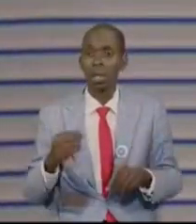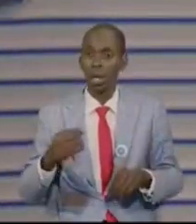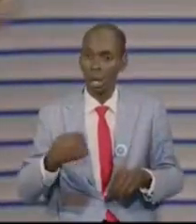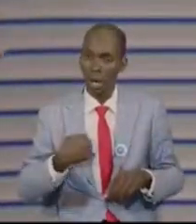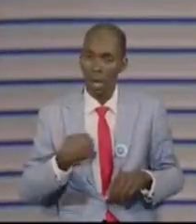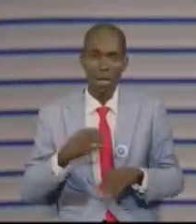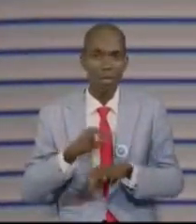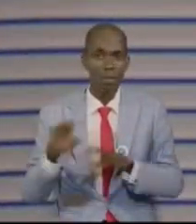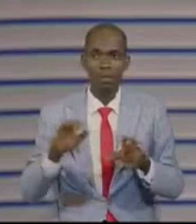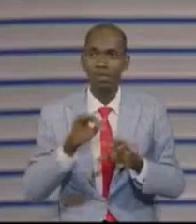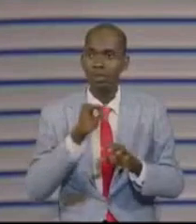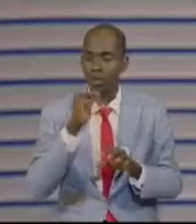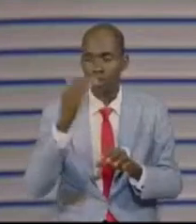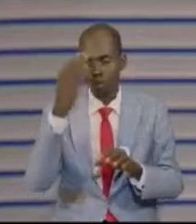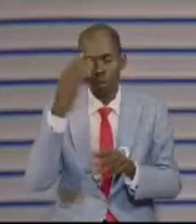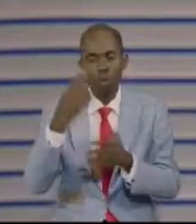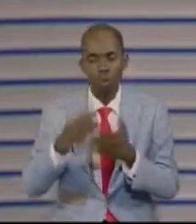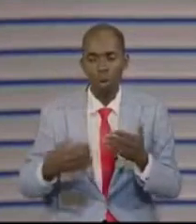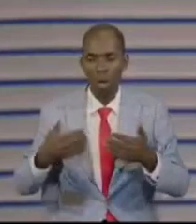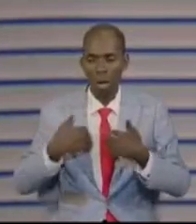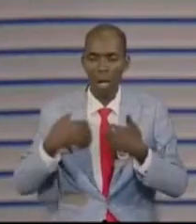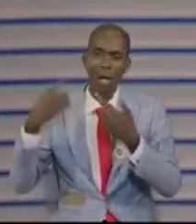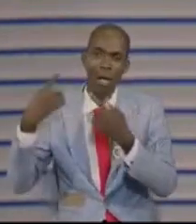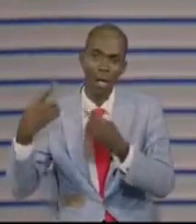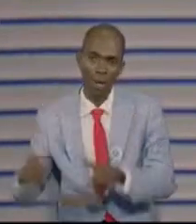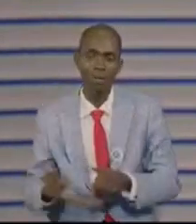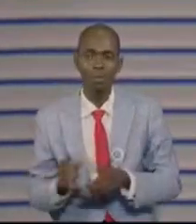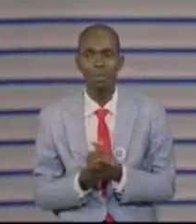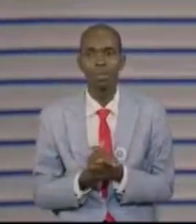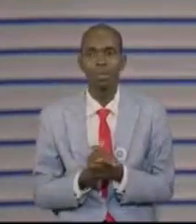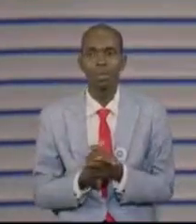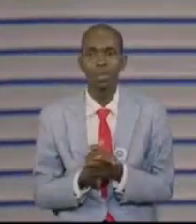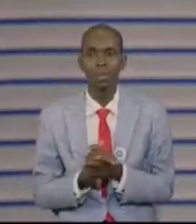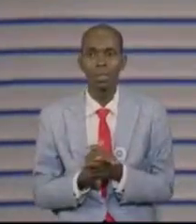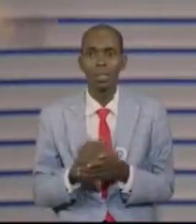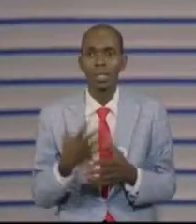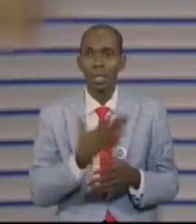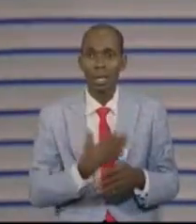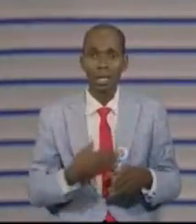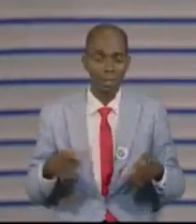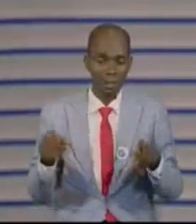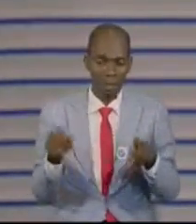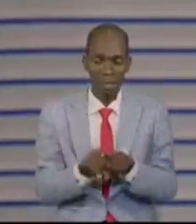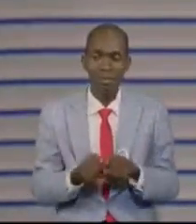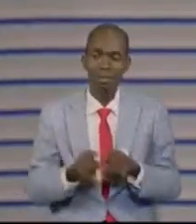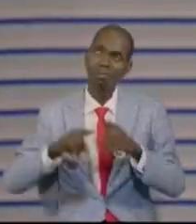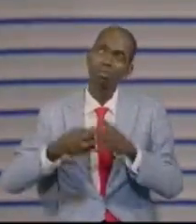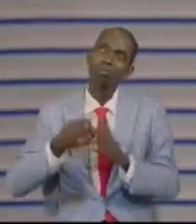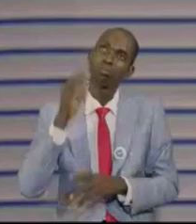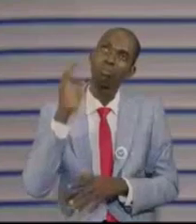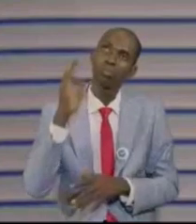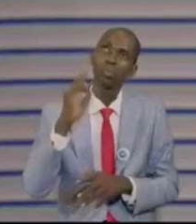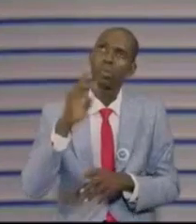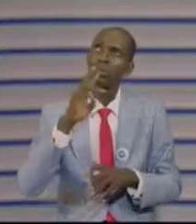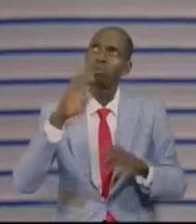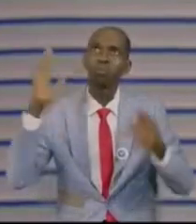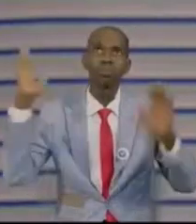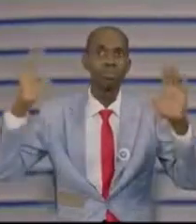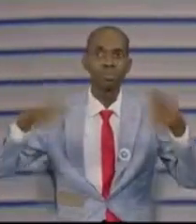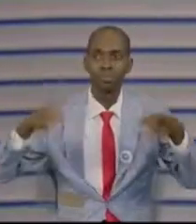what had happened. And then, as we were preaching, then rain began to fall.